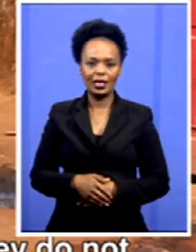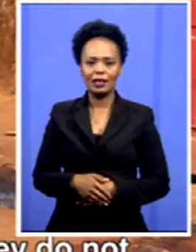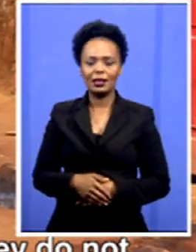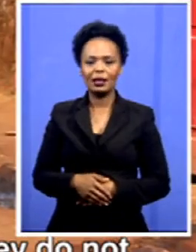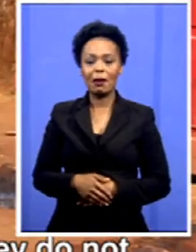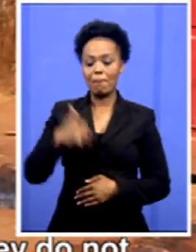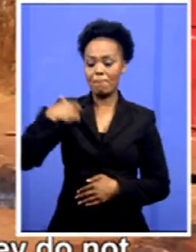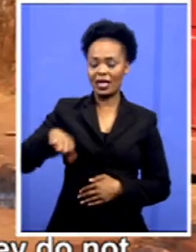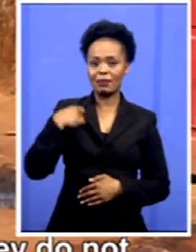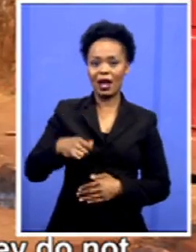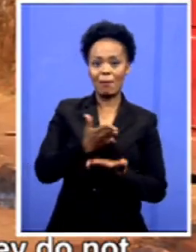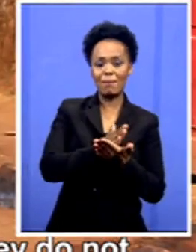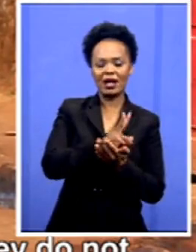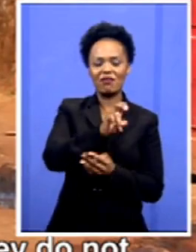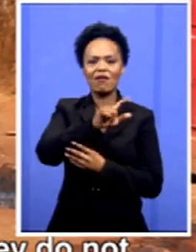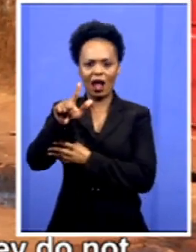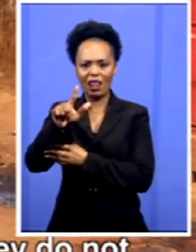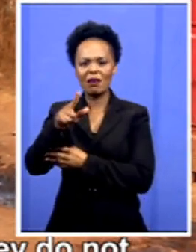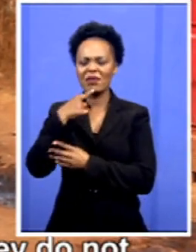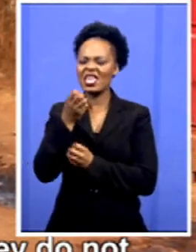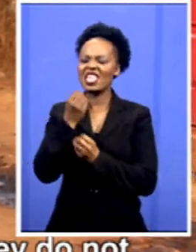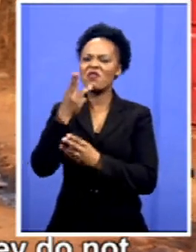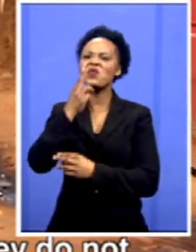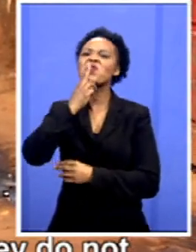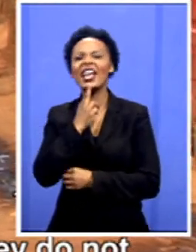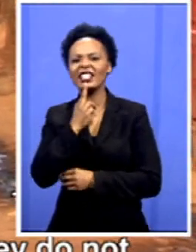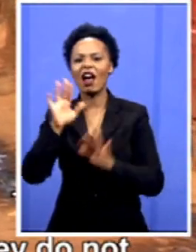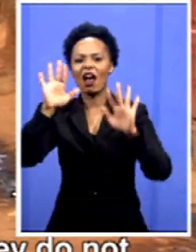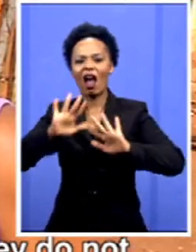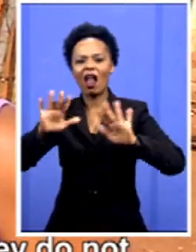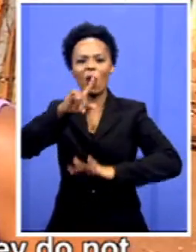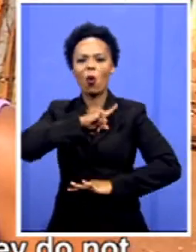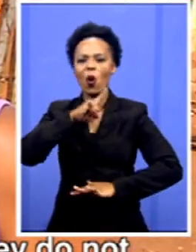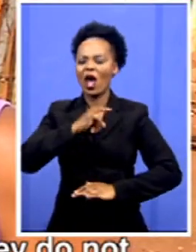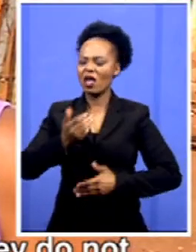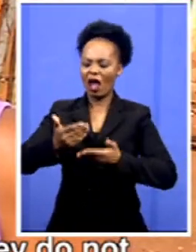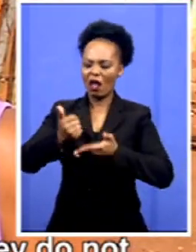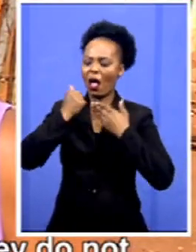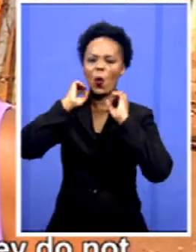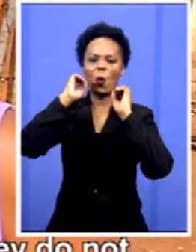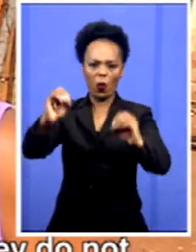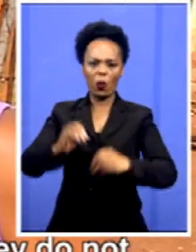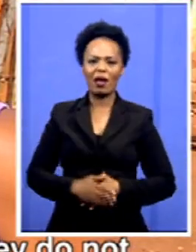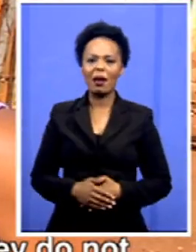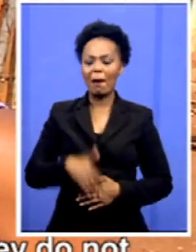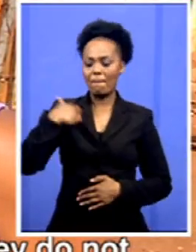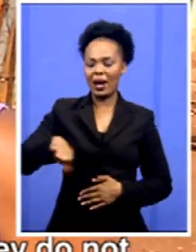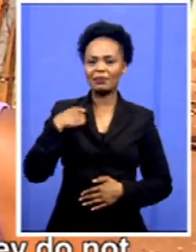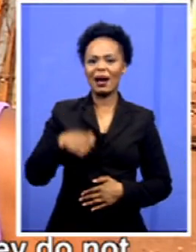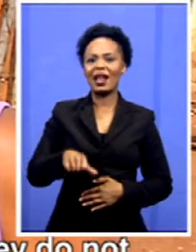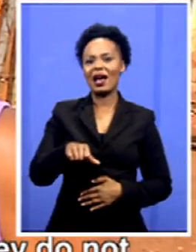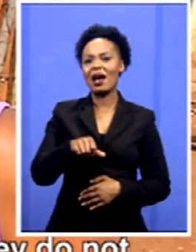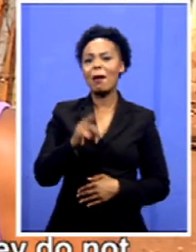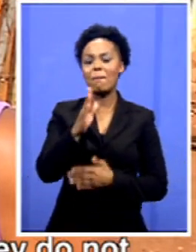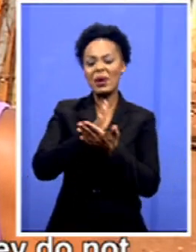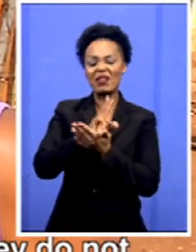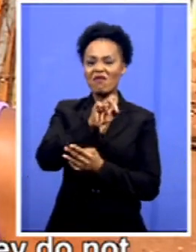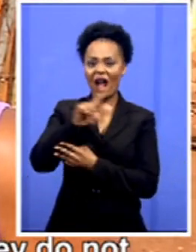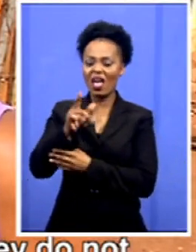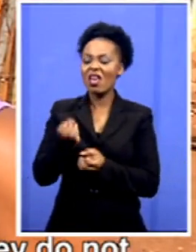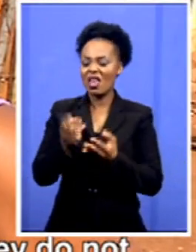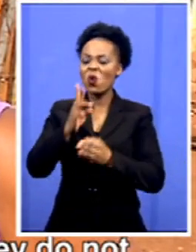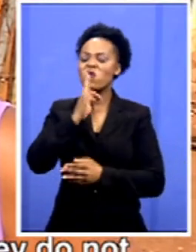mo Midva ke mo fa red hobane ha re etsetse letho. Masipala wa Midva nna ke o fa red. Masipala